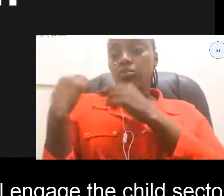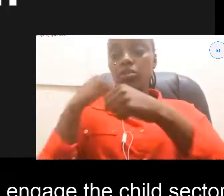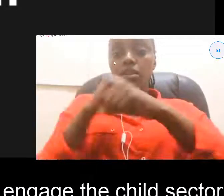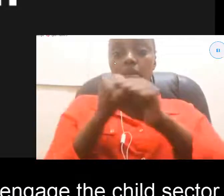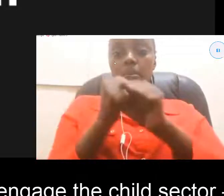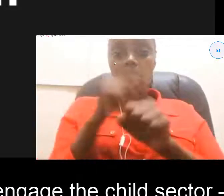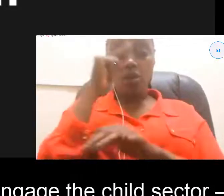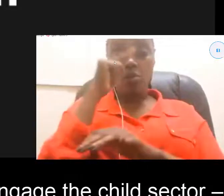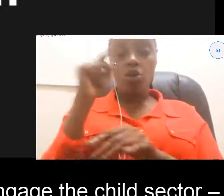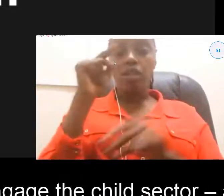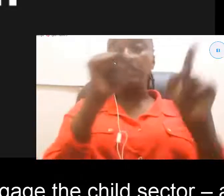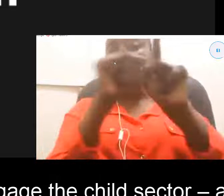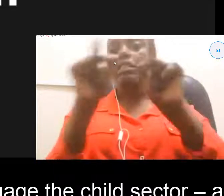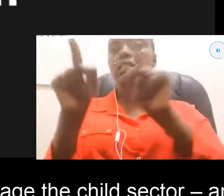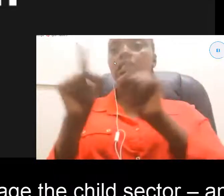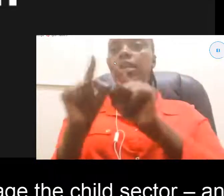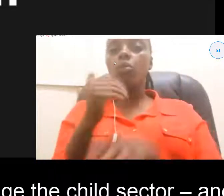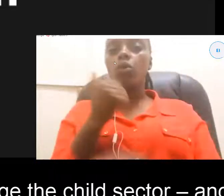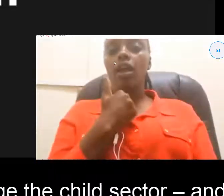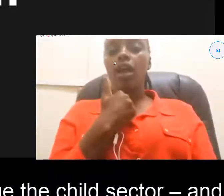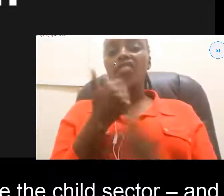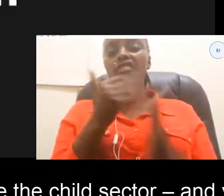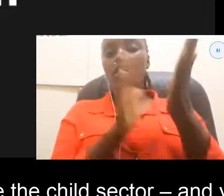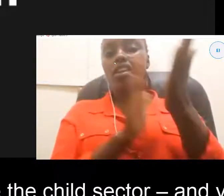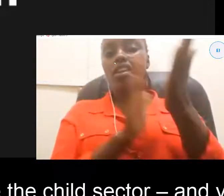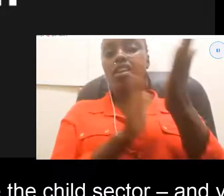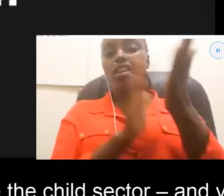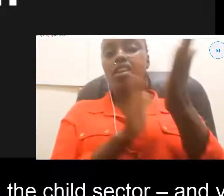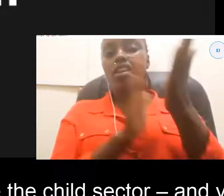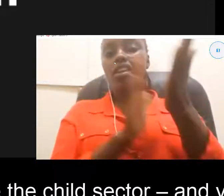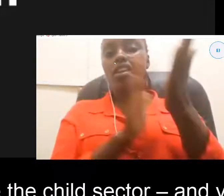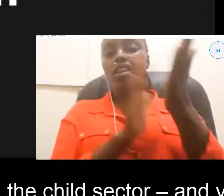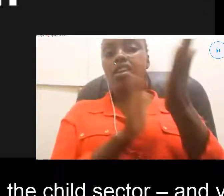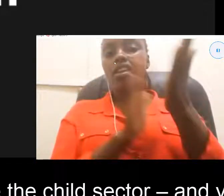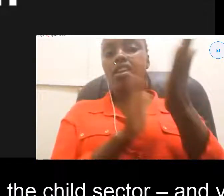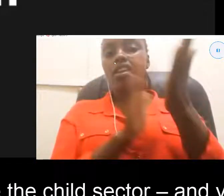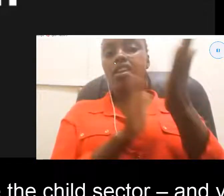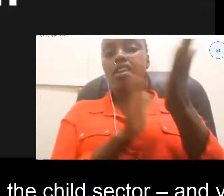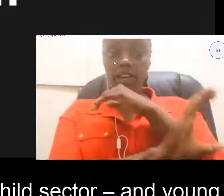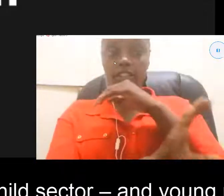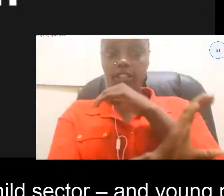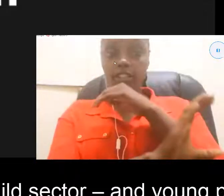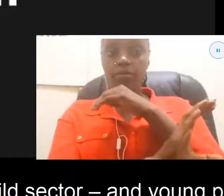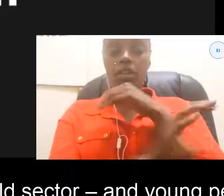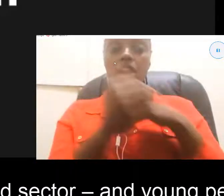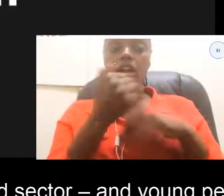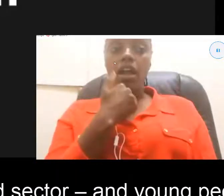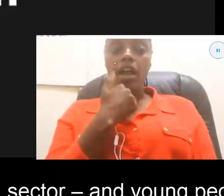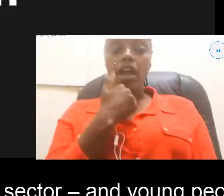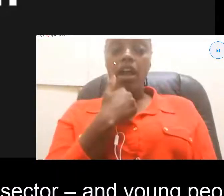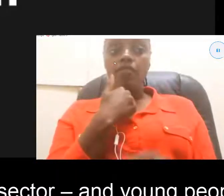including the recommendation that has been given to the country, we have observed